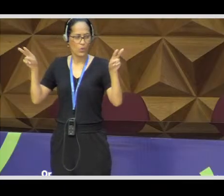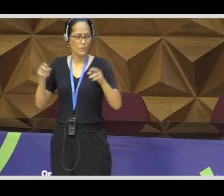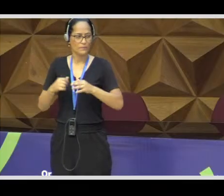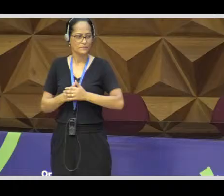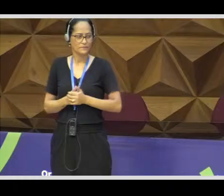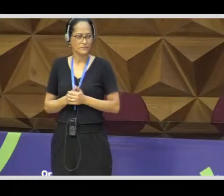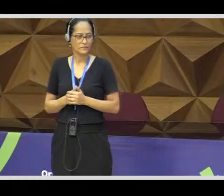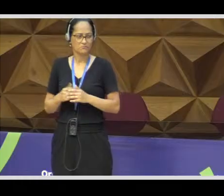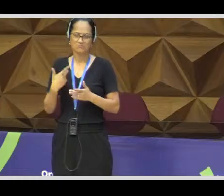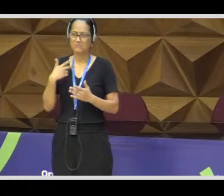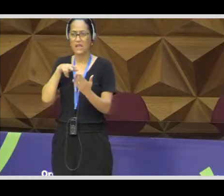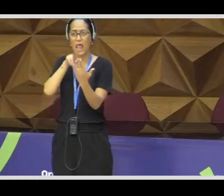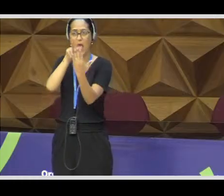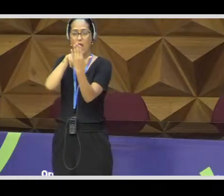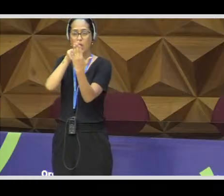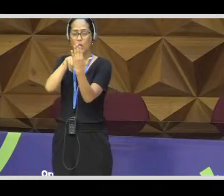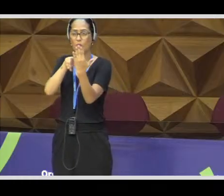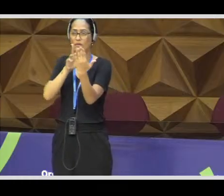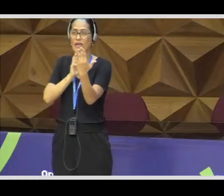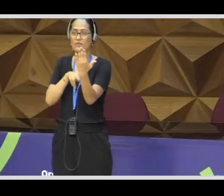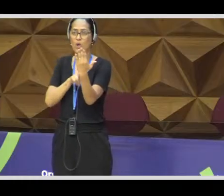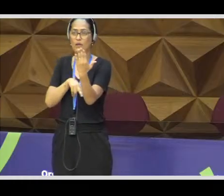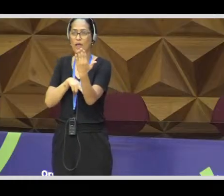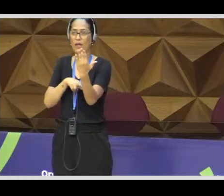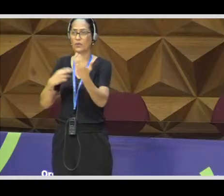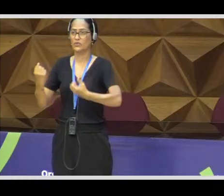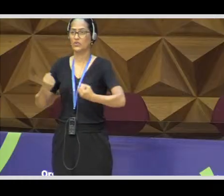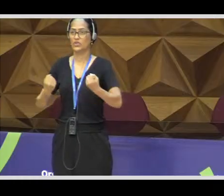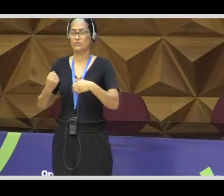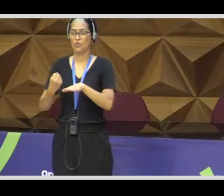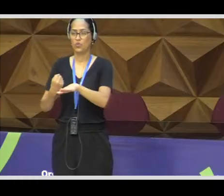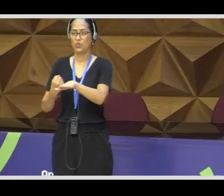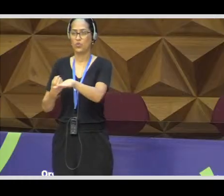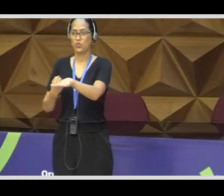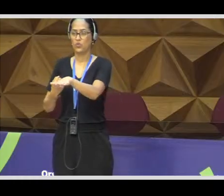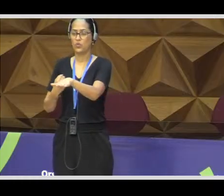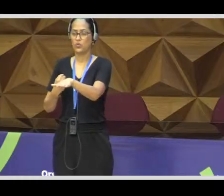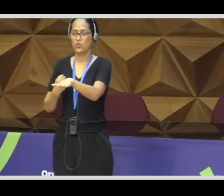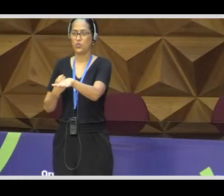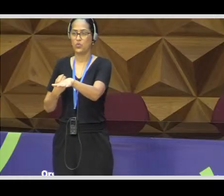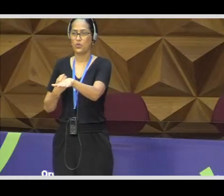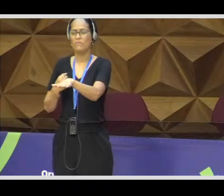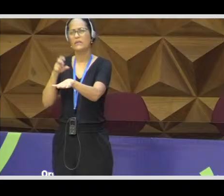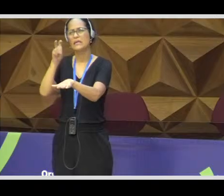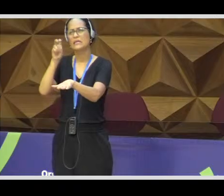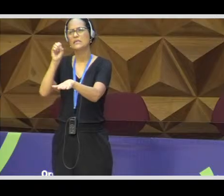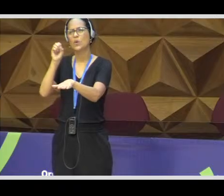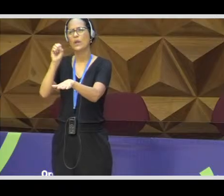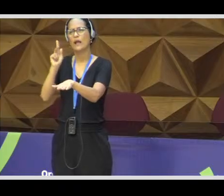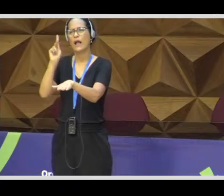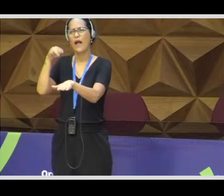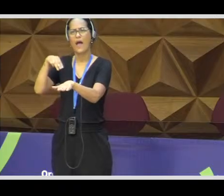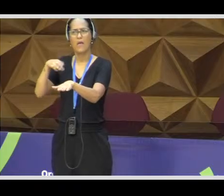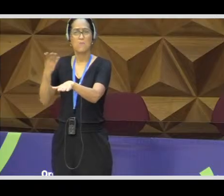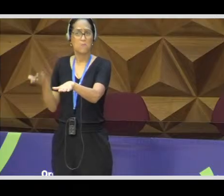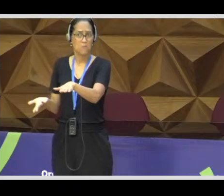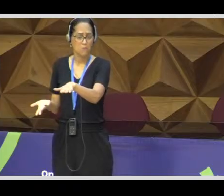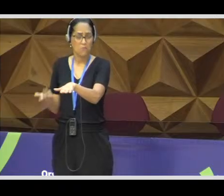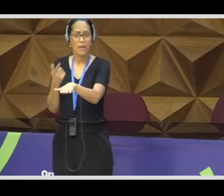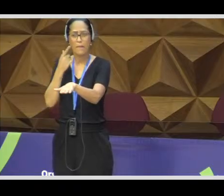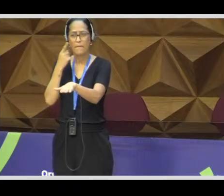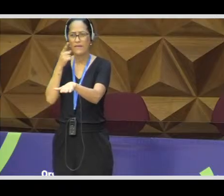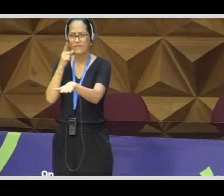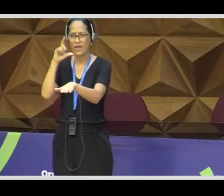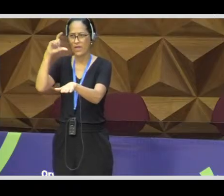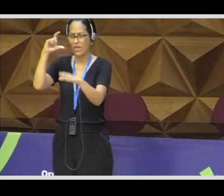answering questions about it. So in this case, they're driving along at 50 kilometers an hour, and what they're seeing in the headset is presented at 50